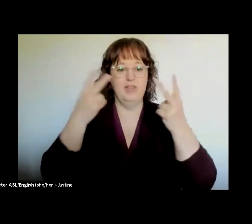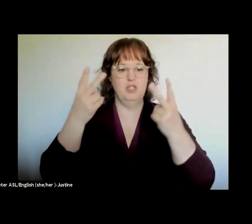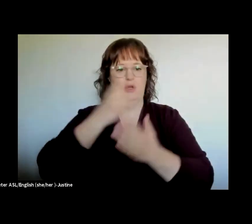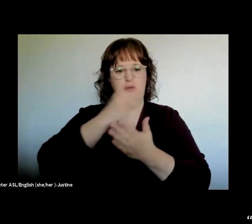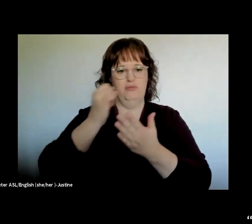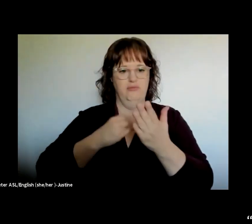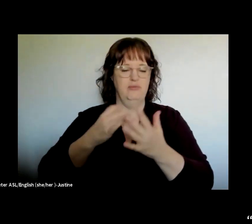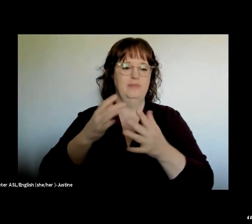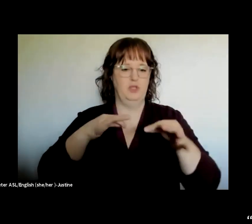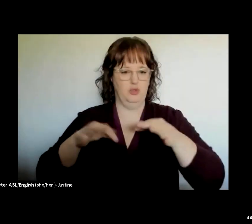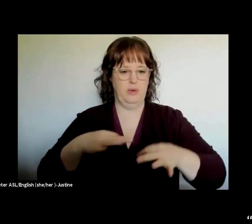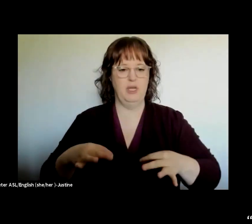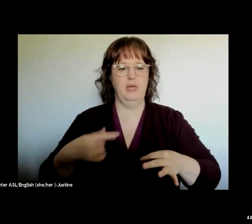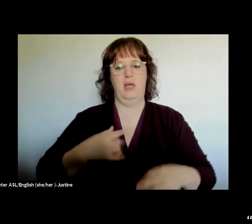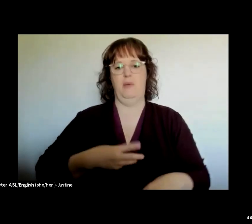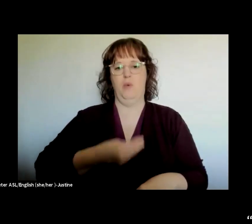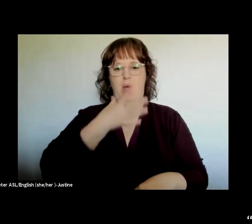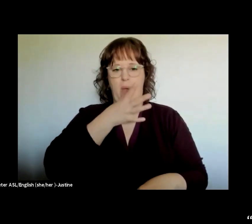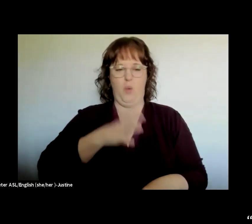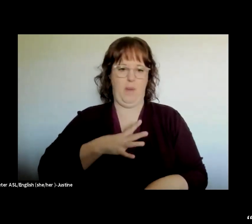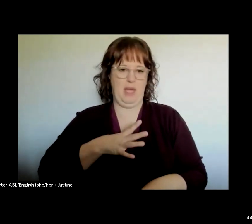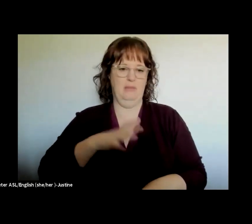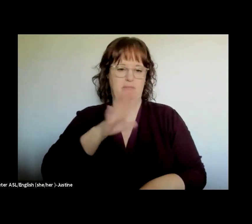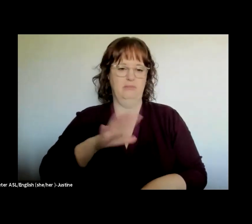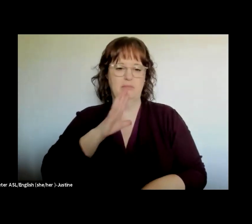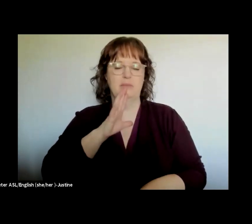virtual background that says Community Accelerator Grant.